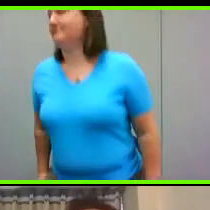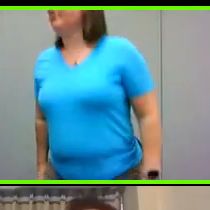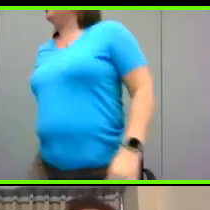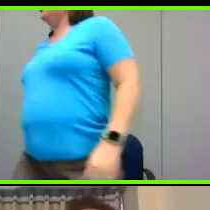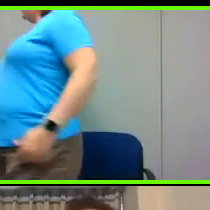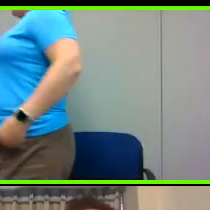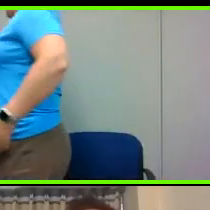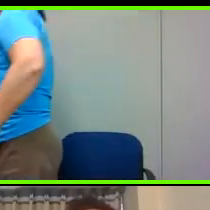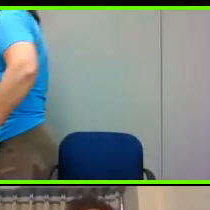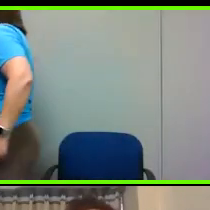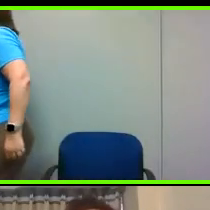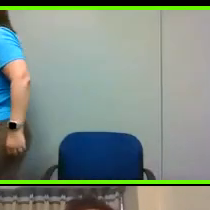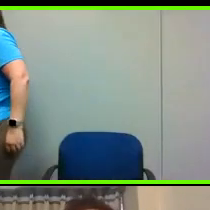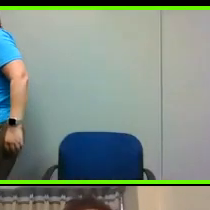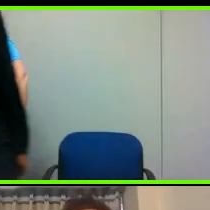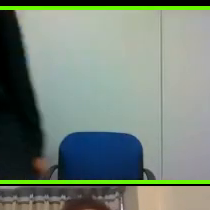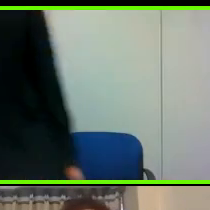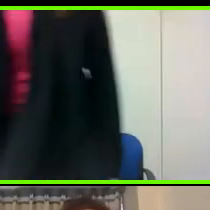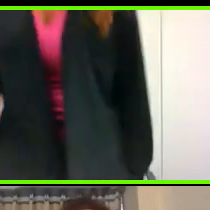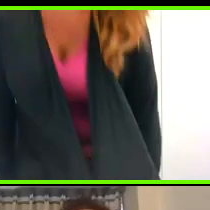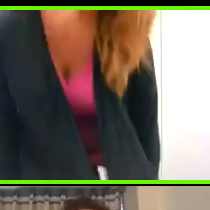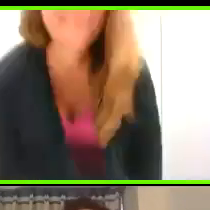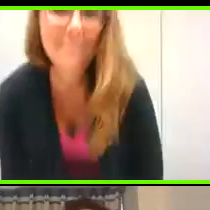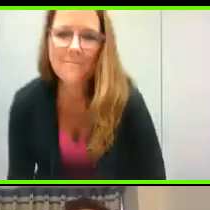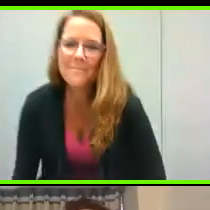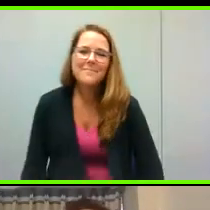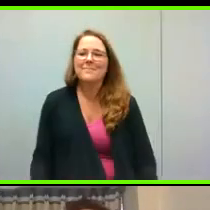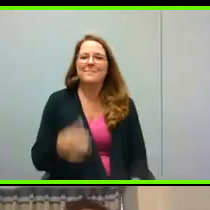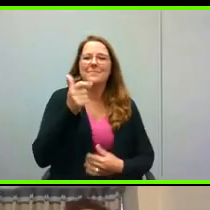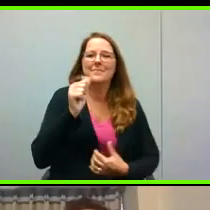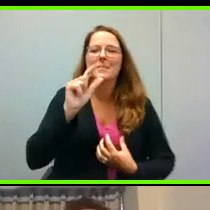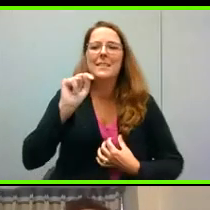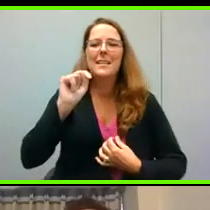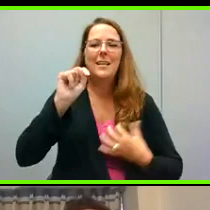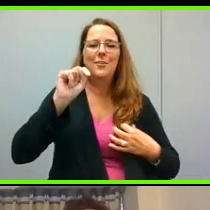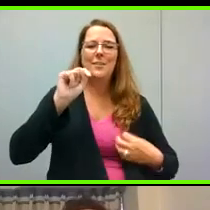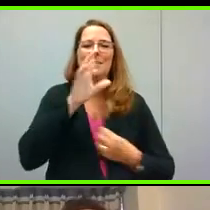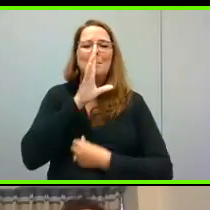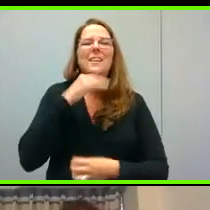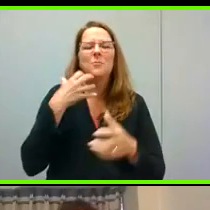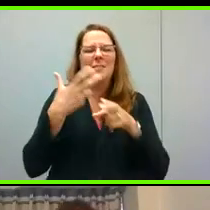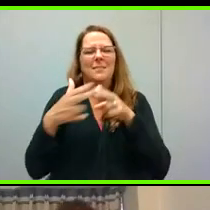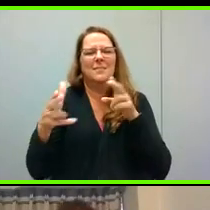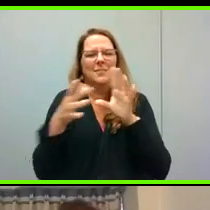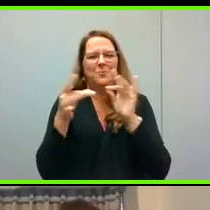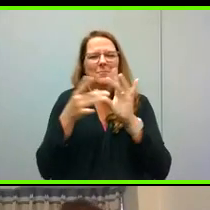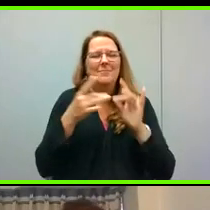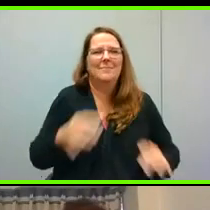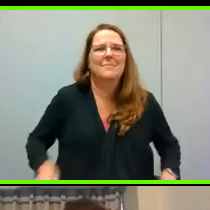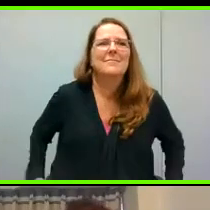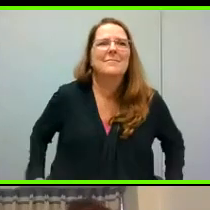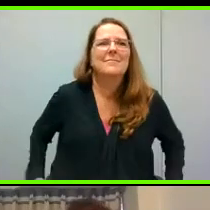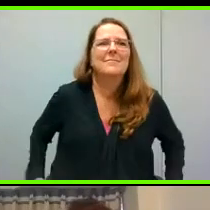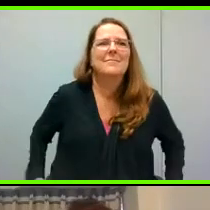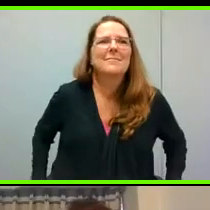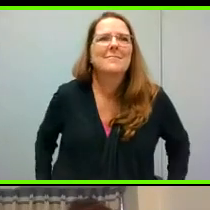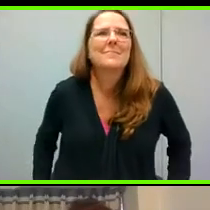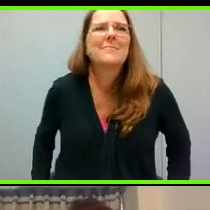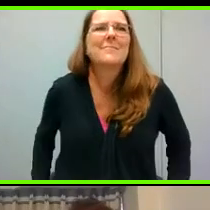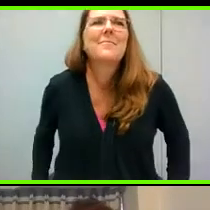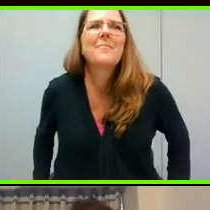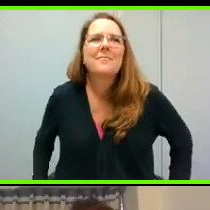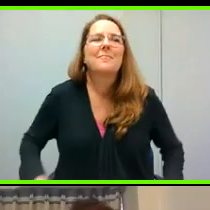Indeed. I'll just keep my remarks short. First and foremost, I wish that we could be